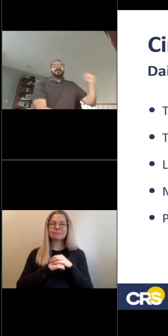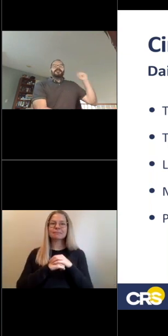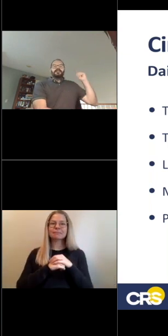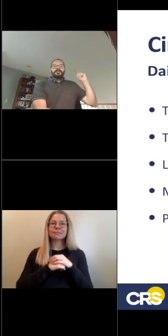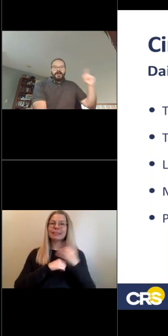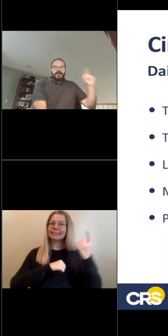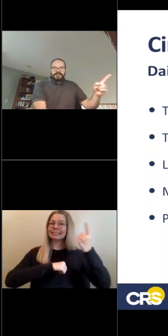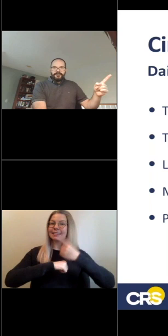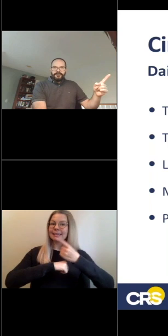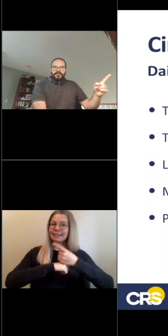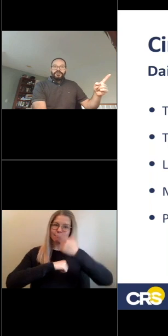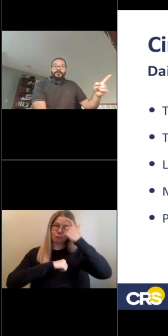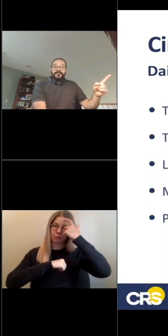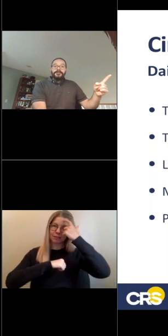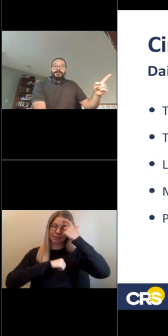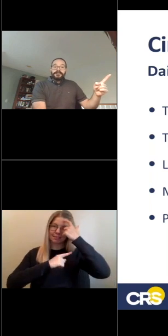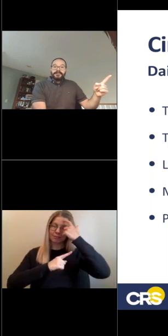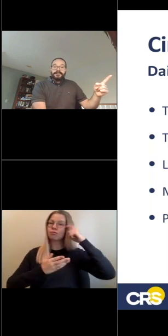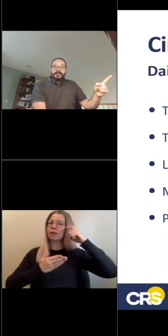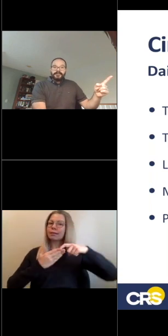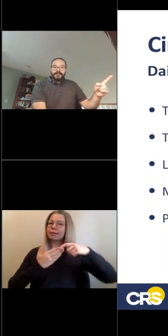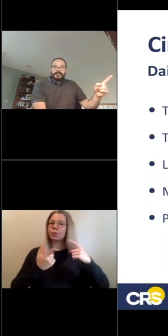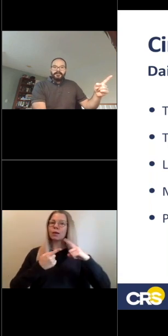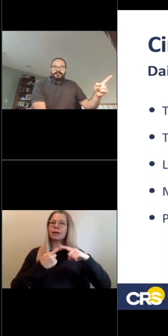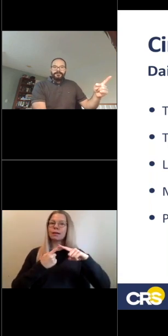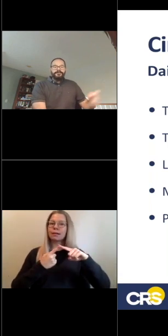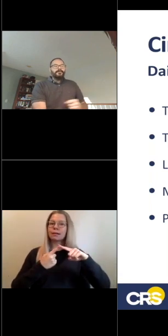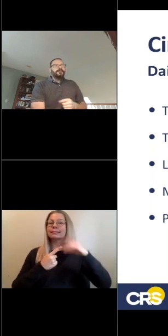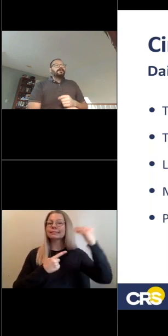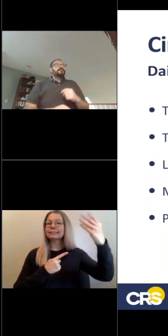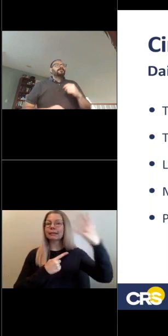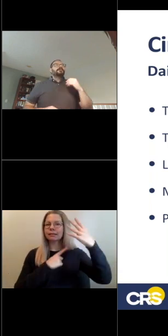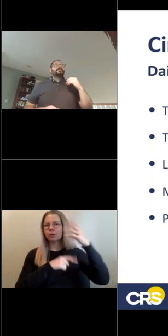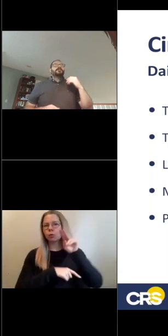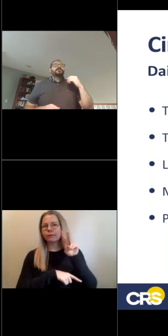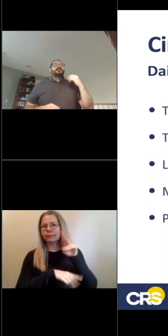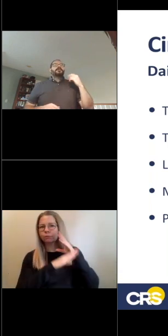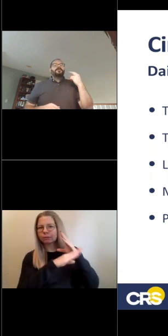are lots of UV protected sunlight,